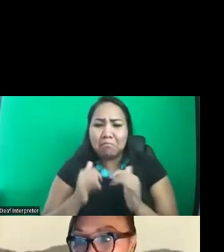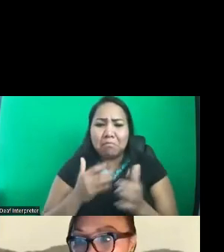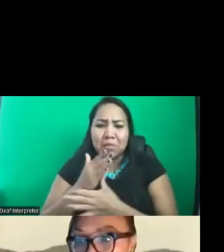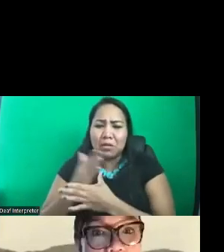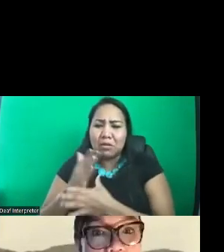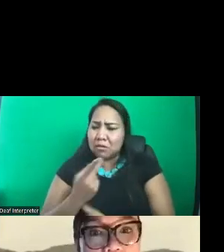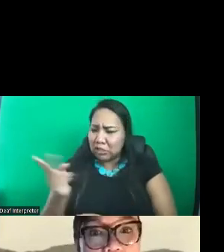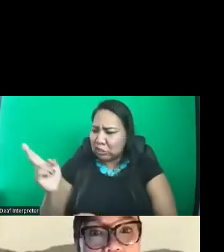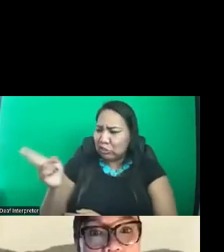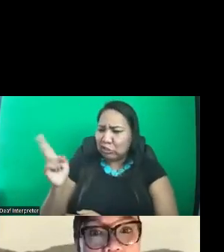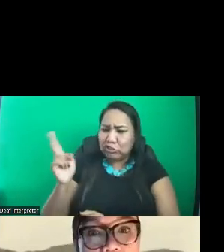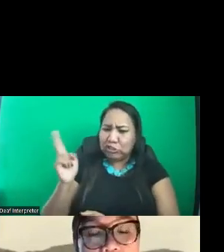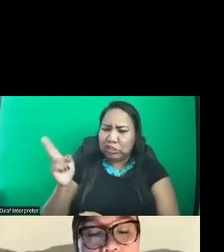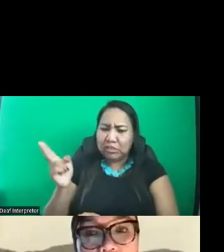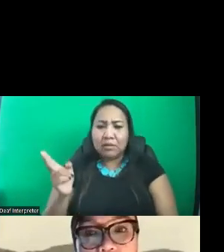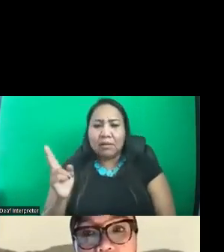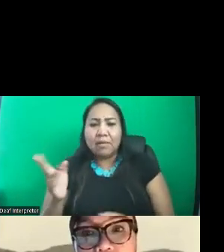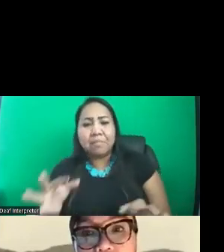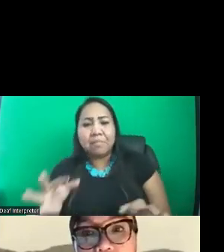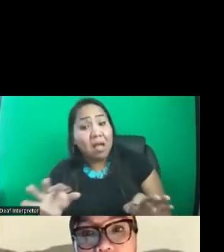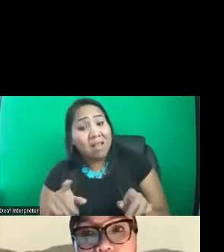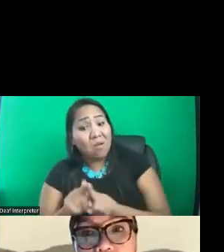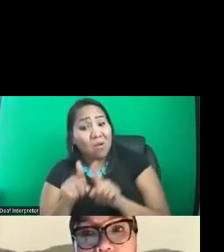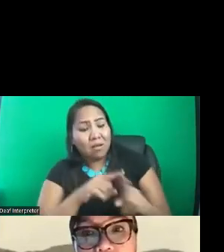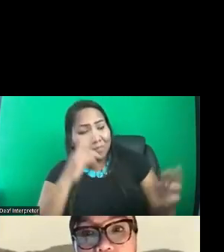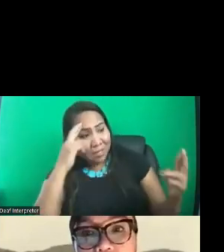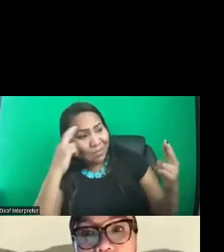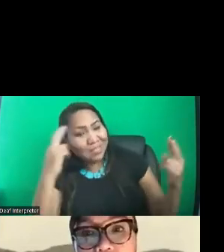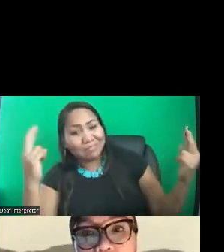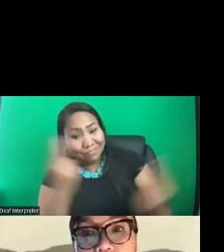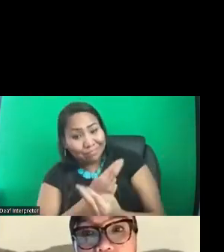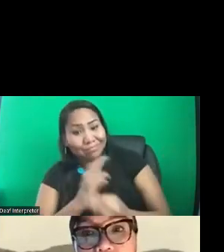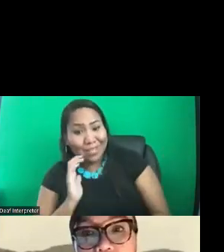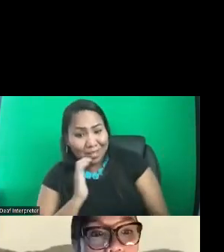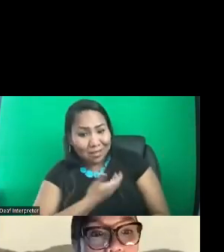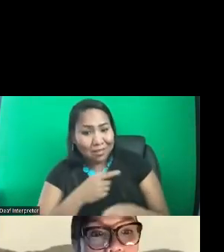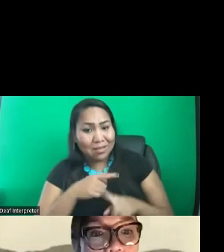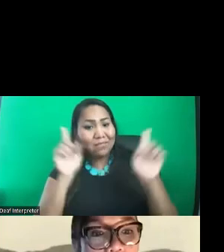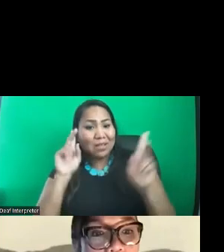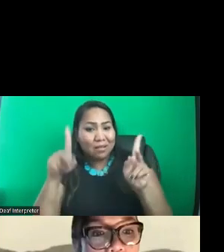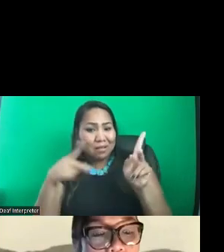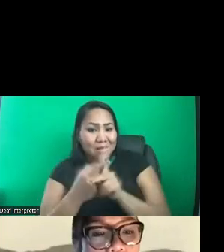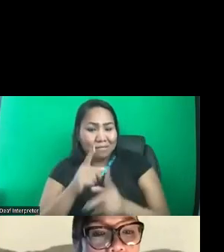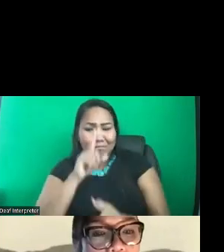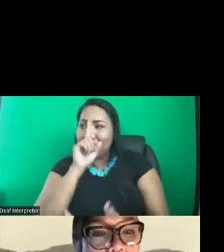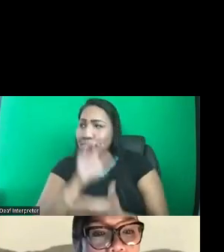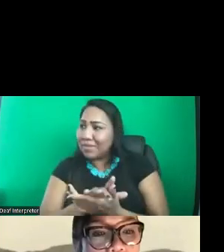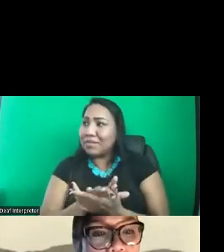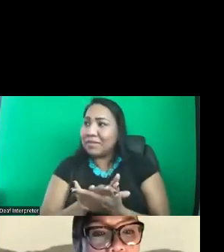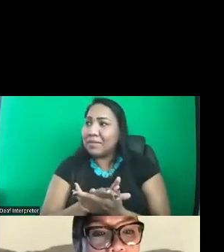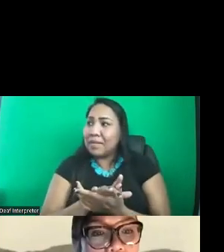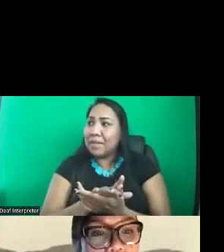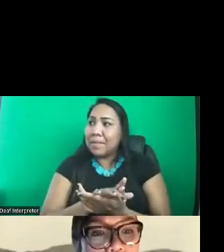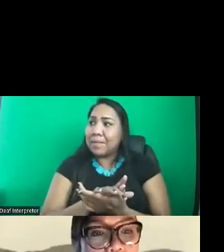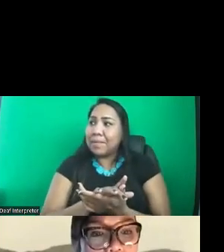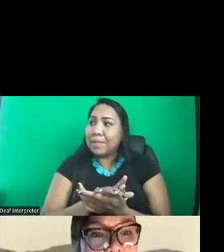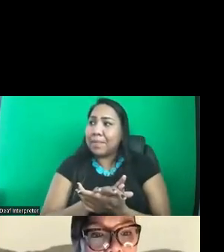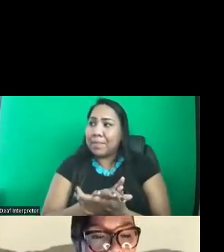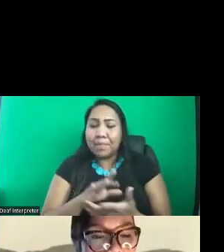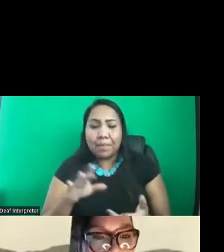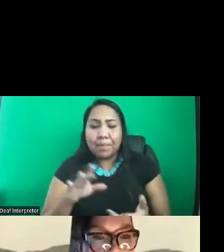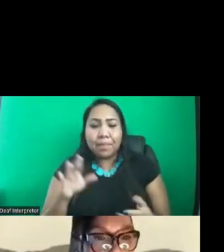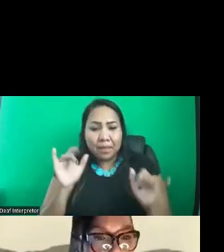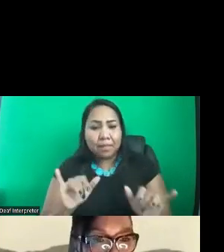other's differences in terms of beliefs. So there's a way to make it better for them, those